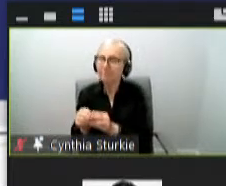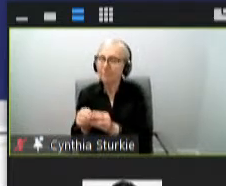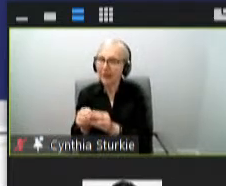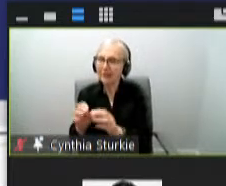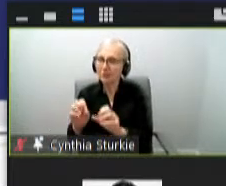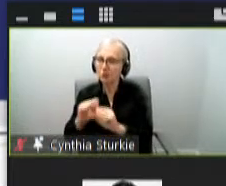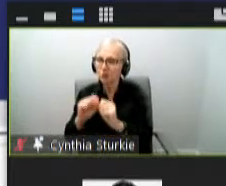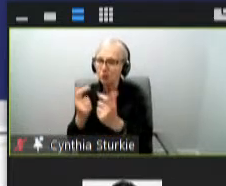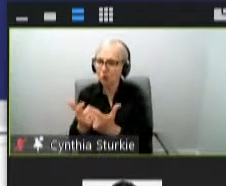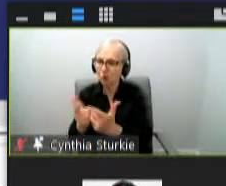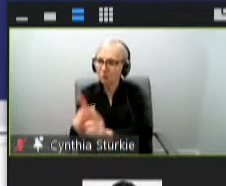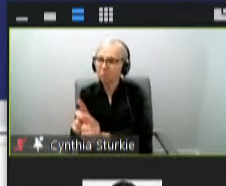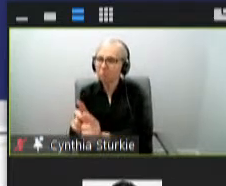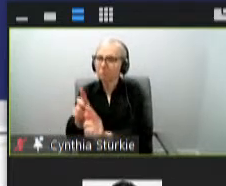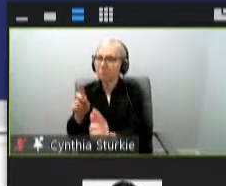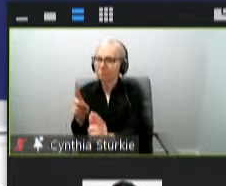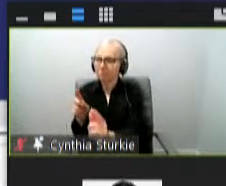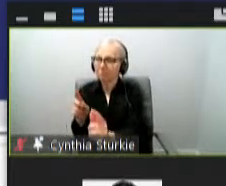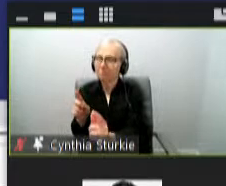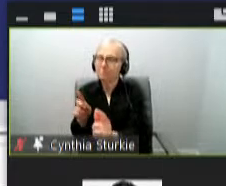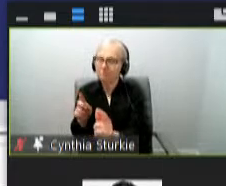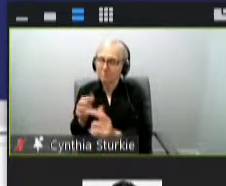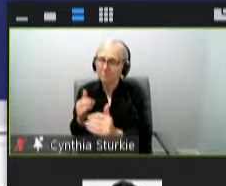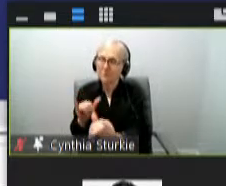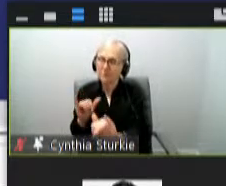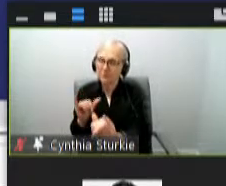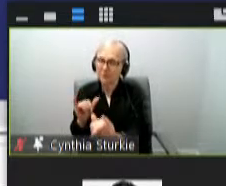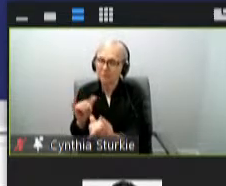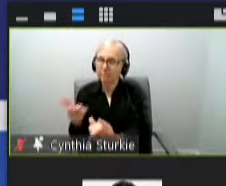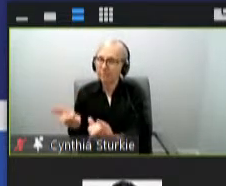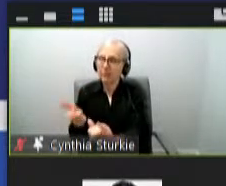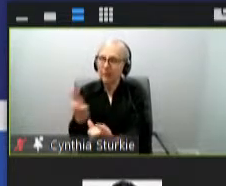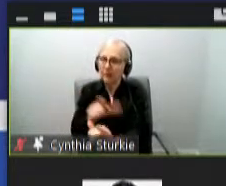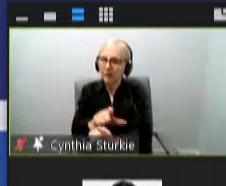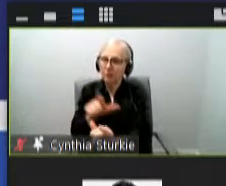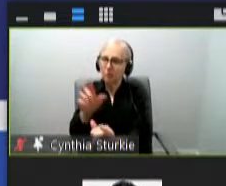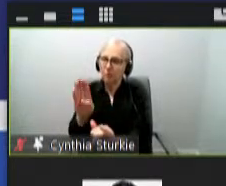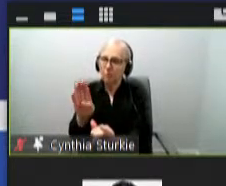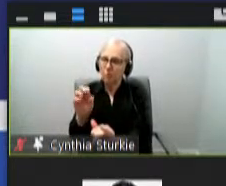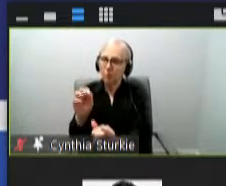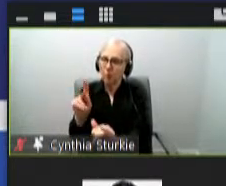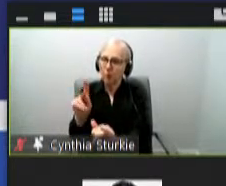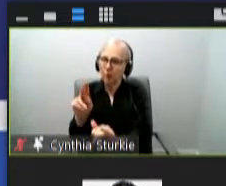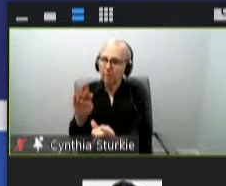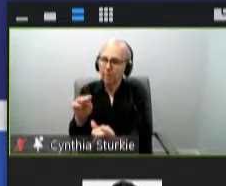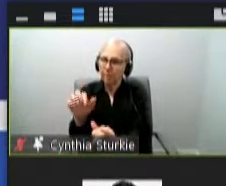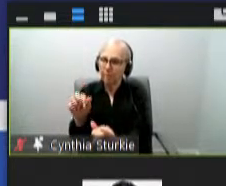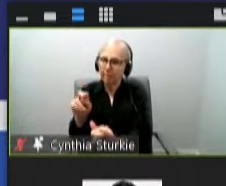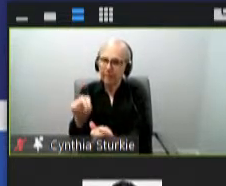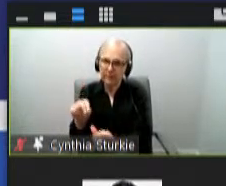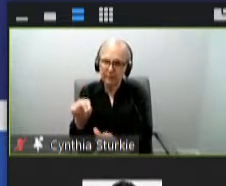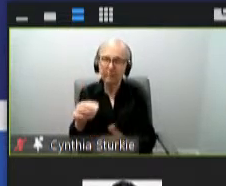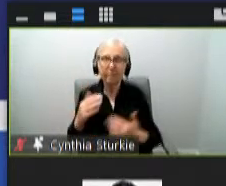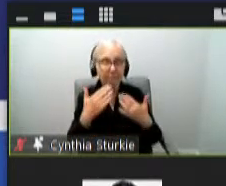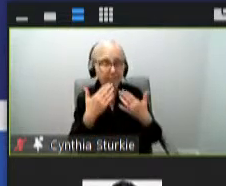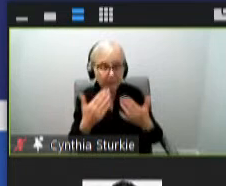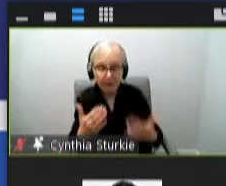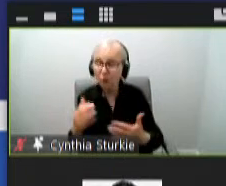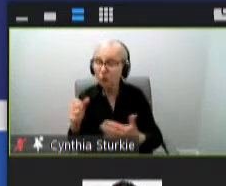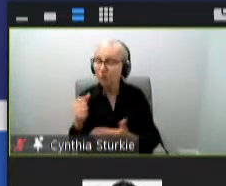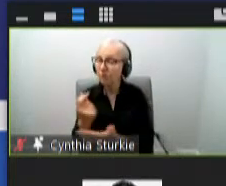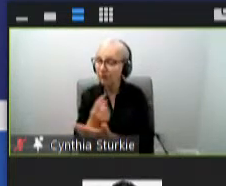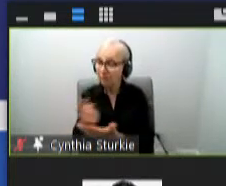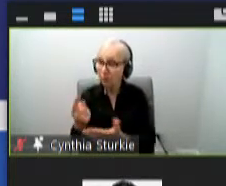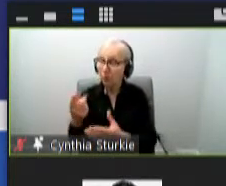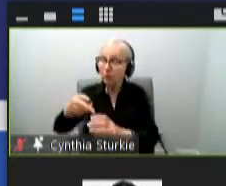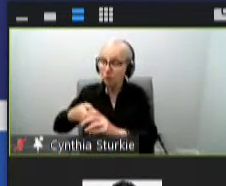an important strategy to decrease risk. And with that, I will hand it over to Director Bookman. Thank you, Dr. Hurley, and thanks everybody for